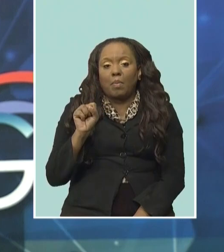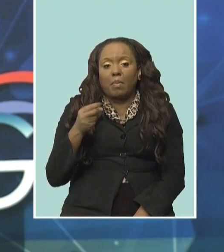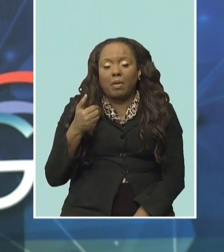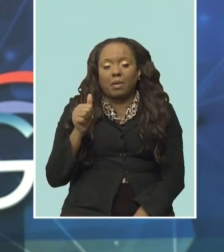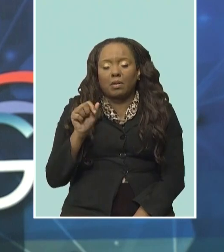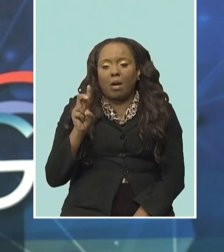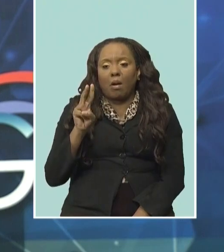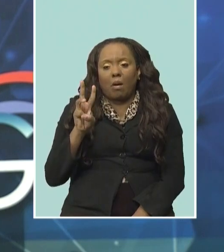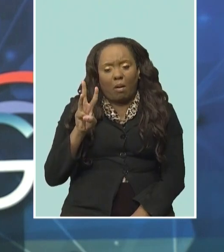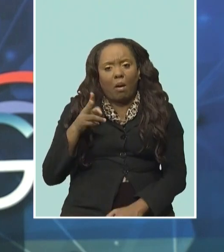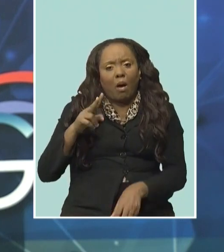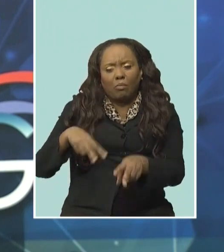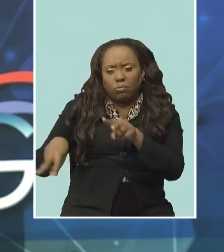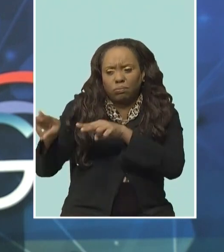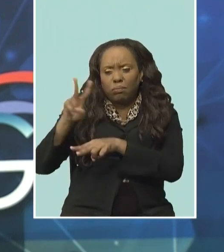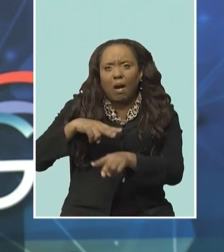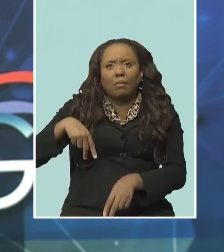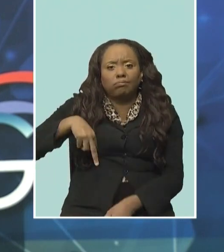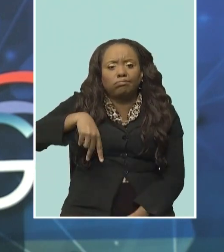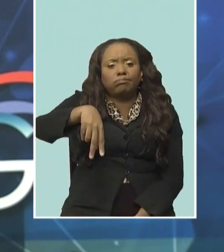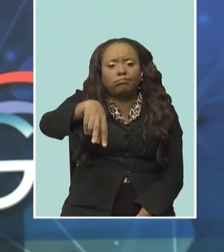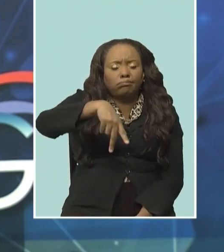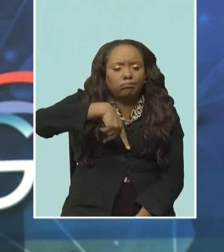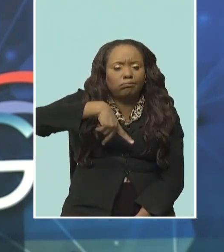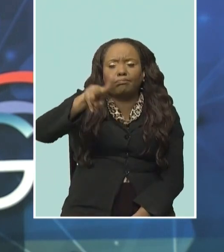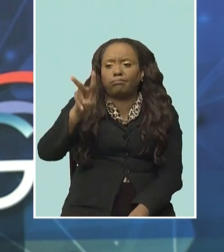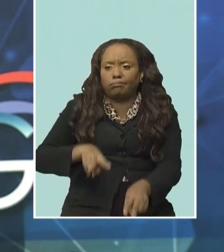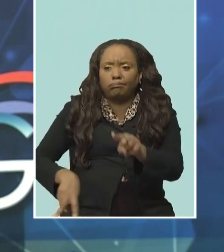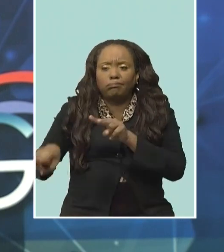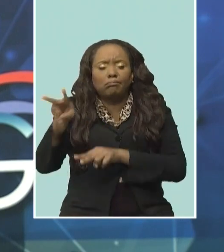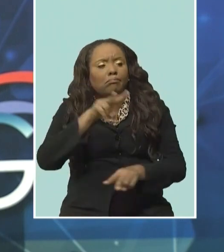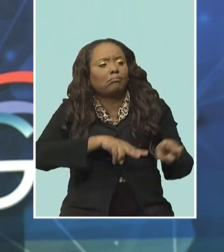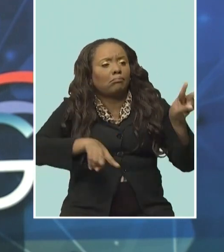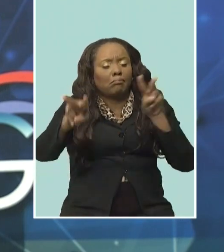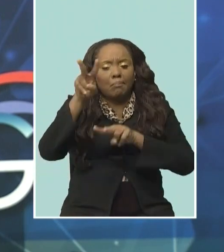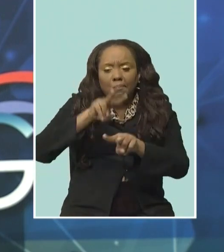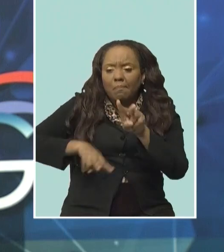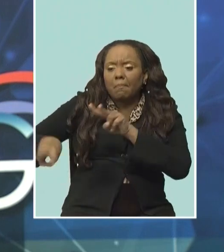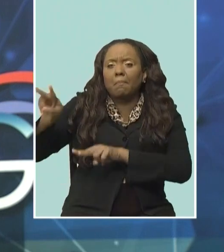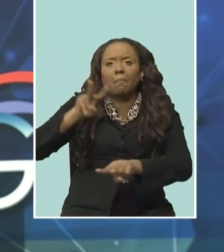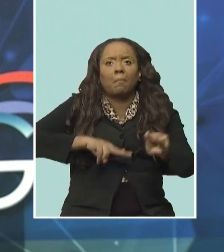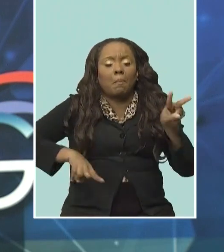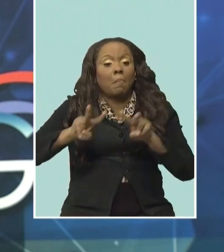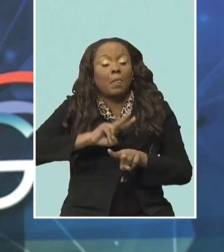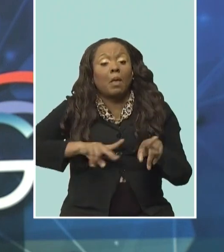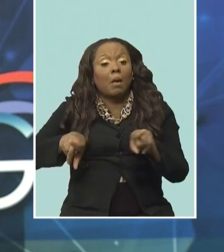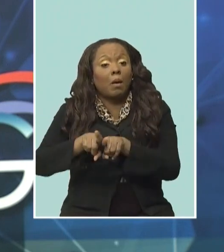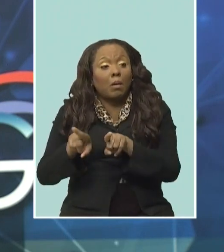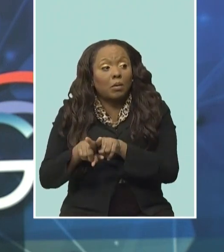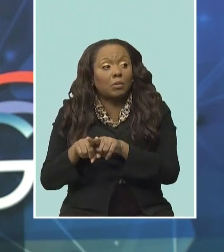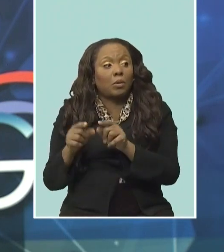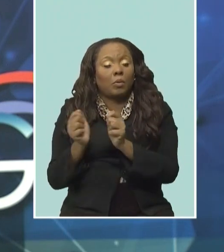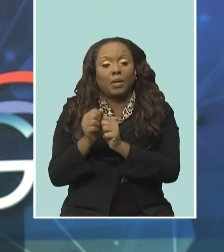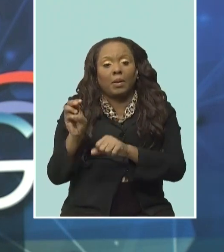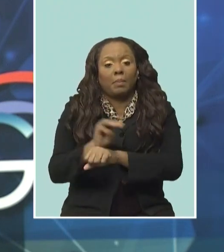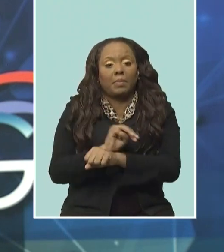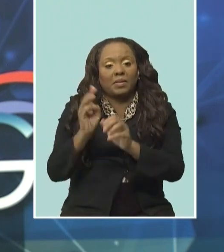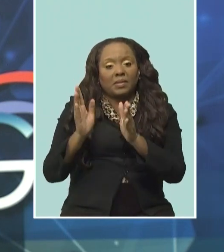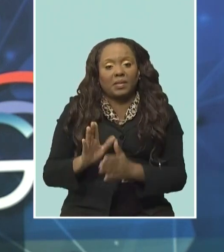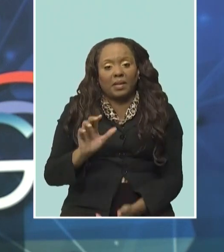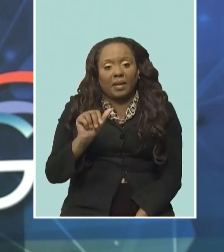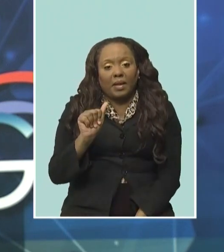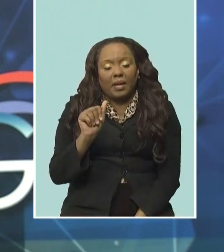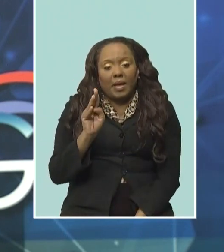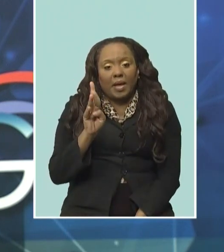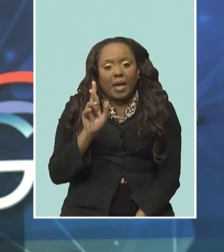Garden. She was joined by Minister of Home Affairs Wilfred Abrams, Member of Parliament for St. Lucie Peter Phillips, Member of Parliament for St.